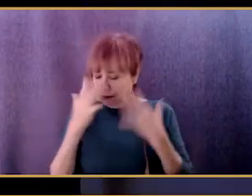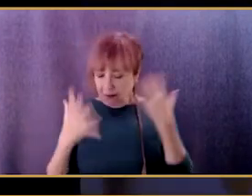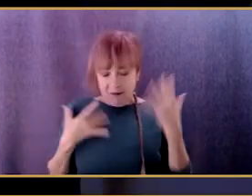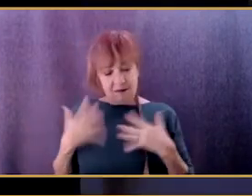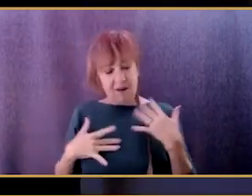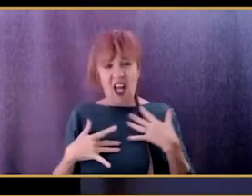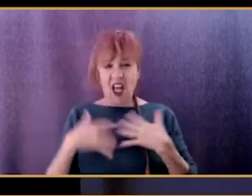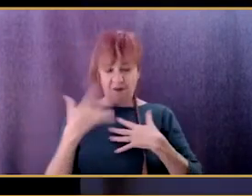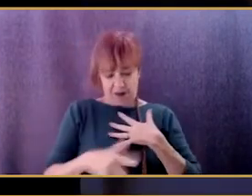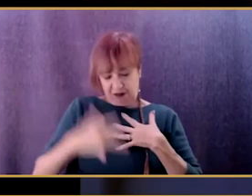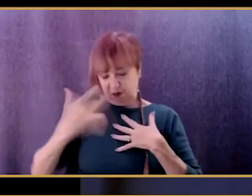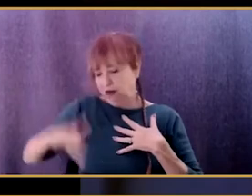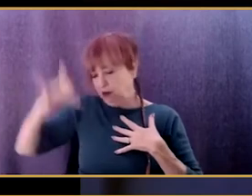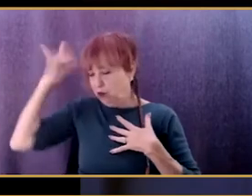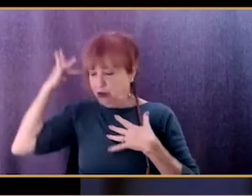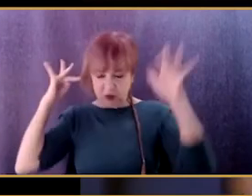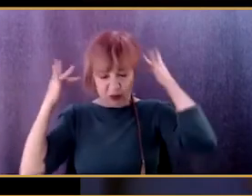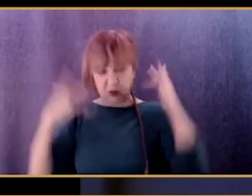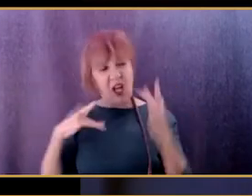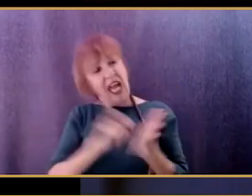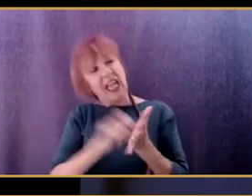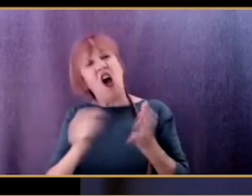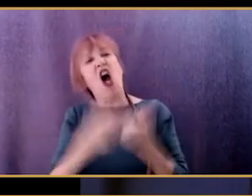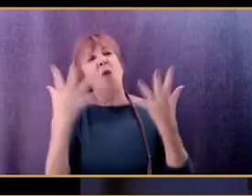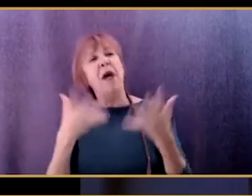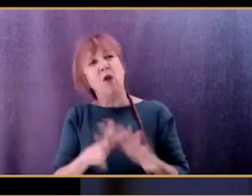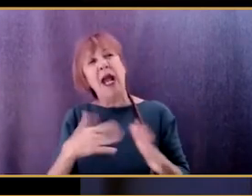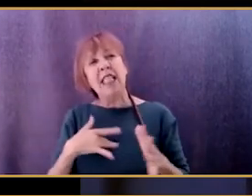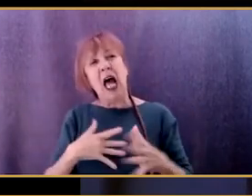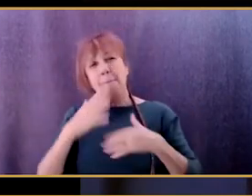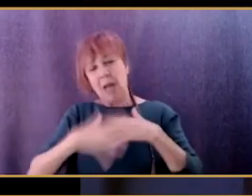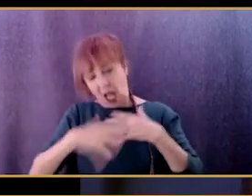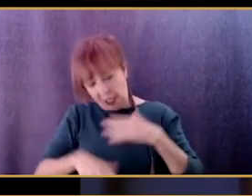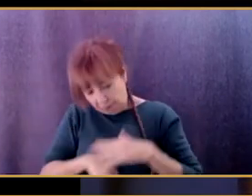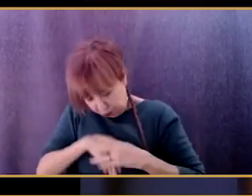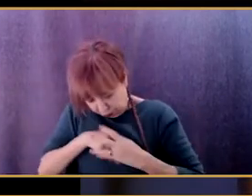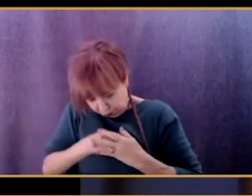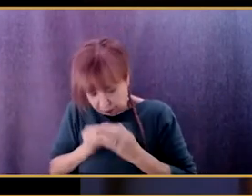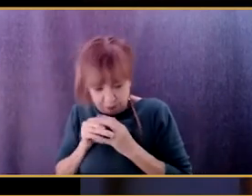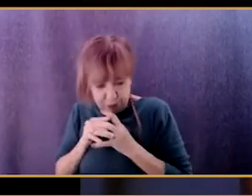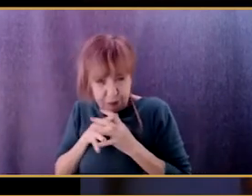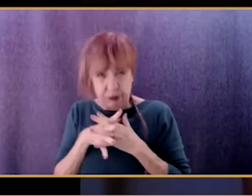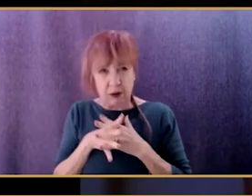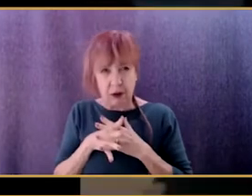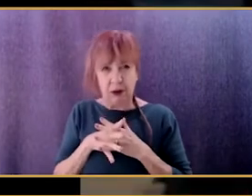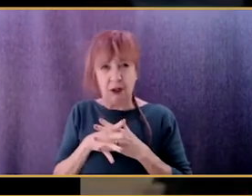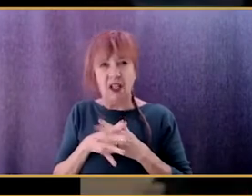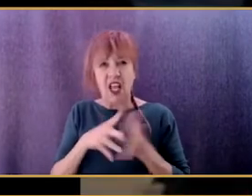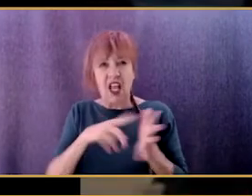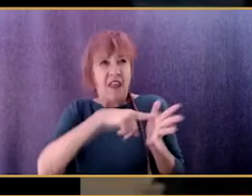smell slide razors across my hair Count how many ways I can bring blood closer to the surface of my skin